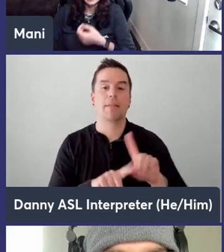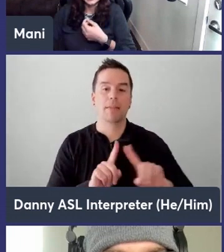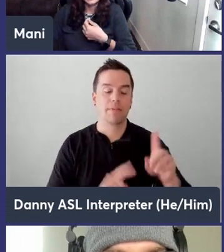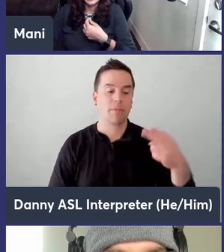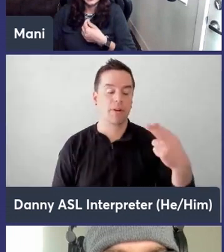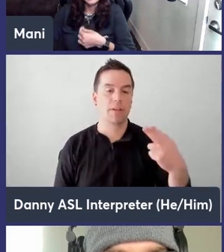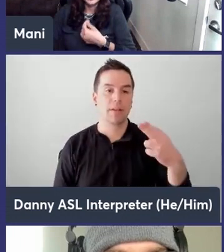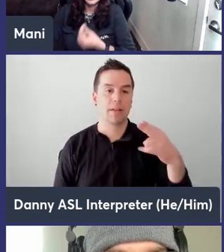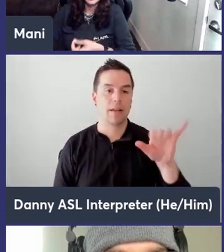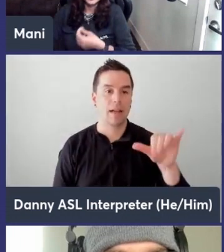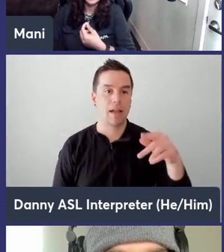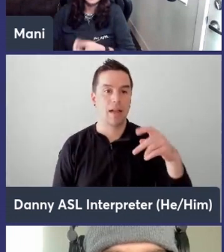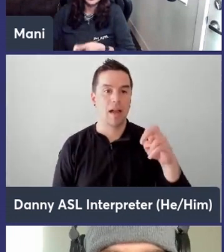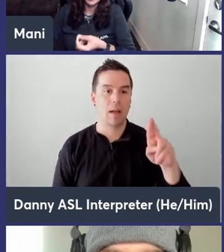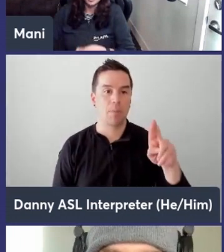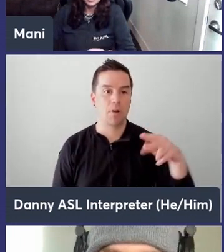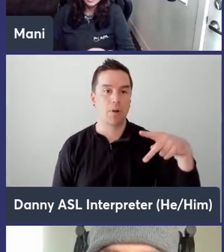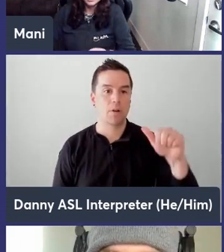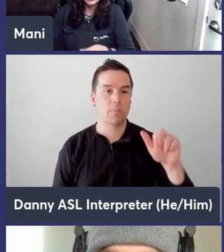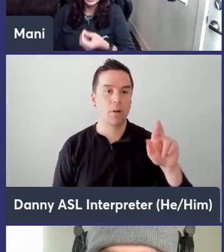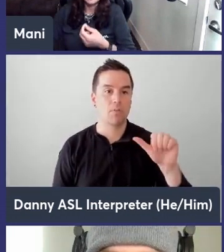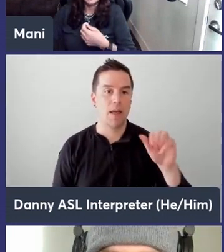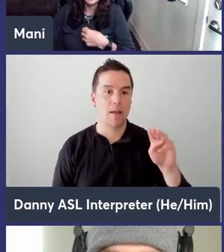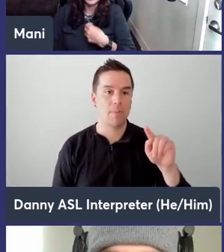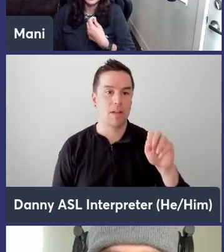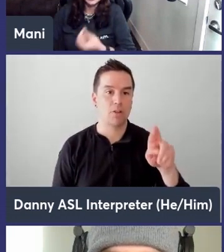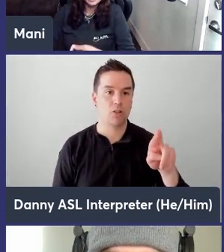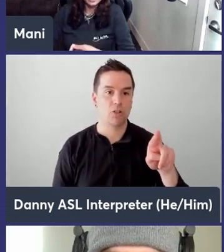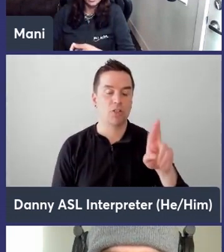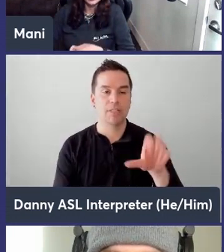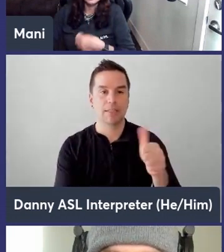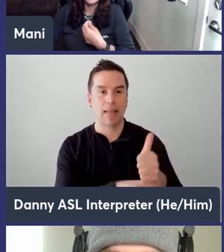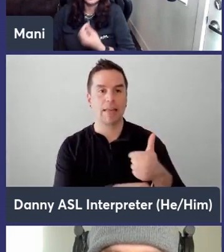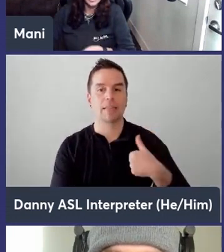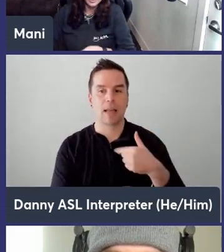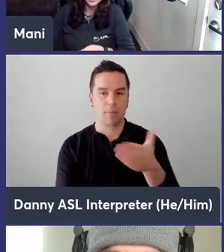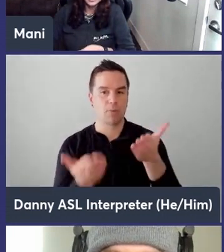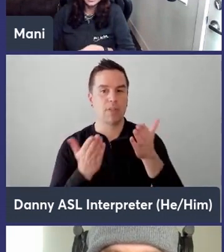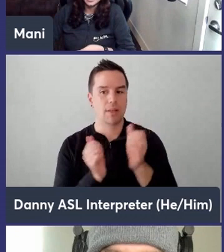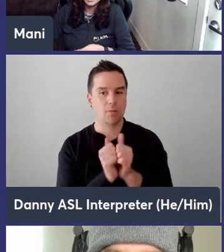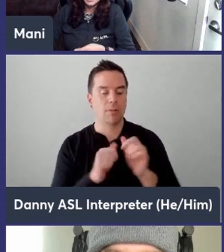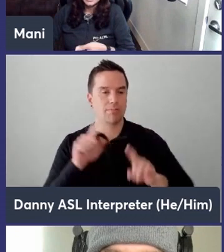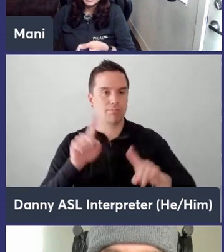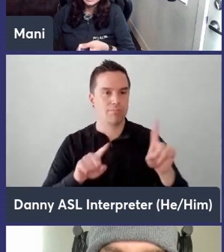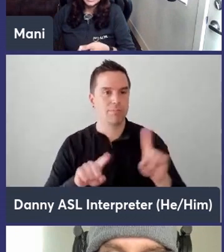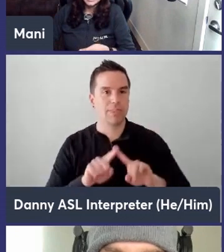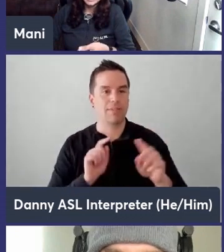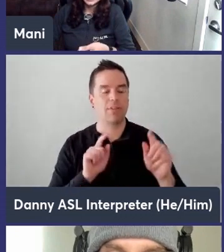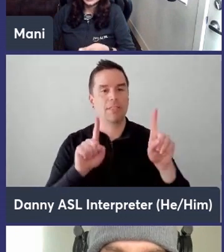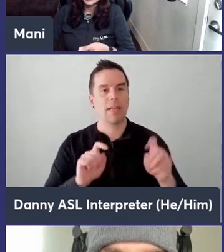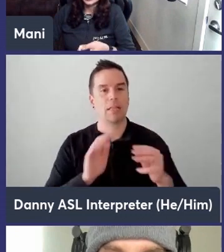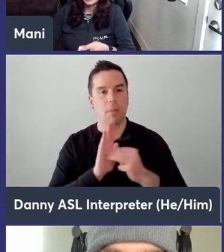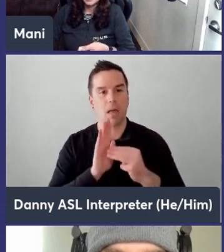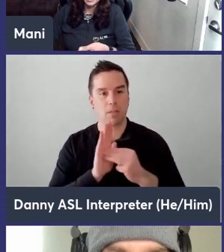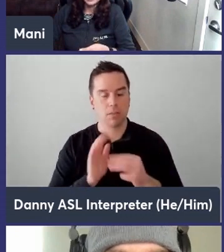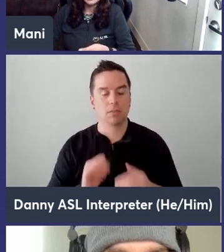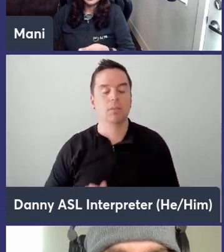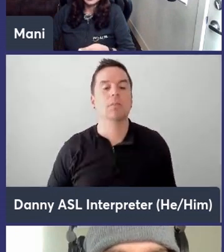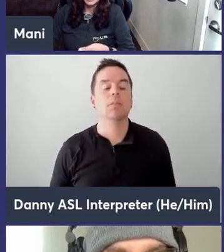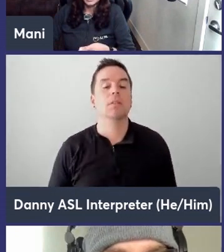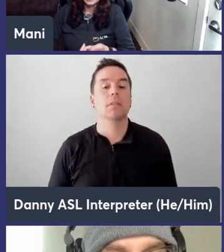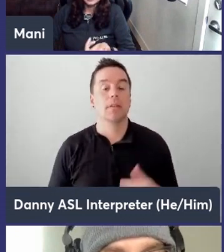settings, I am presented with different models which have different test loss or the accuracy. And then I can just